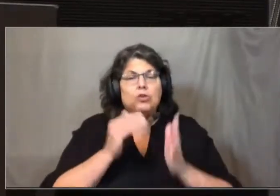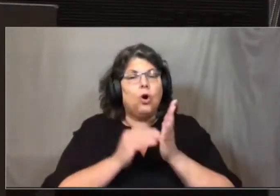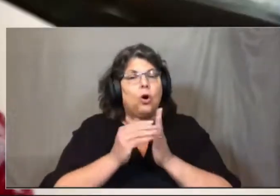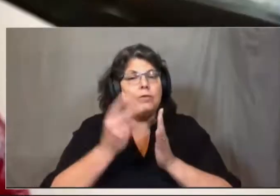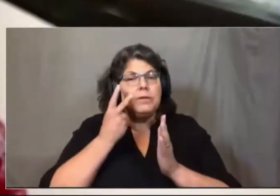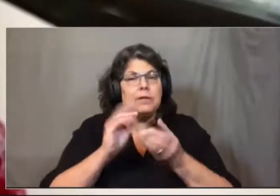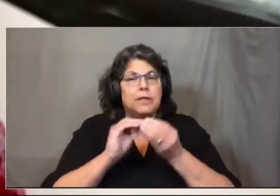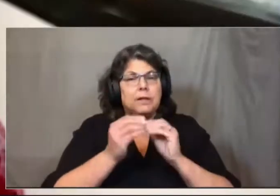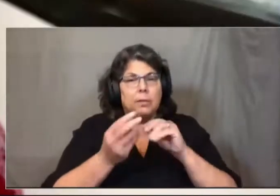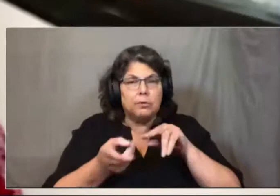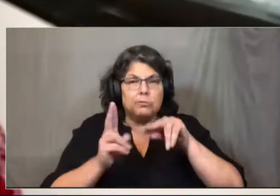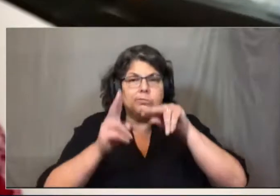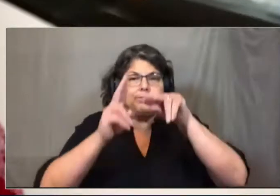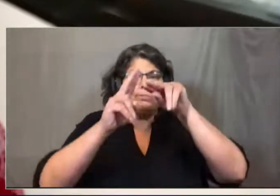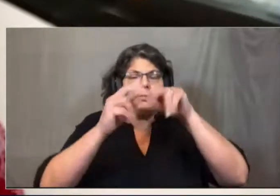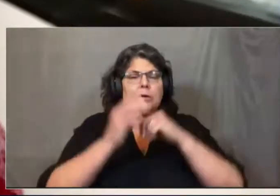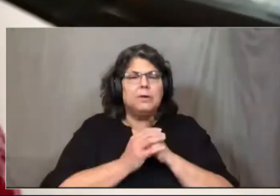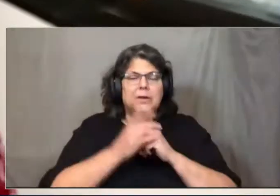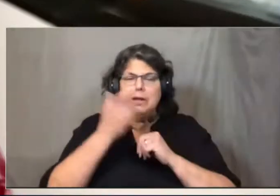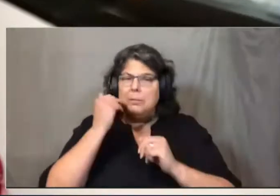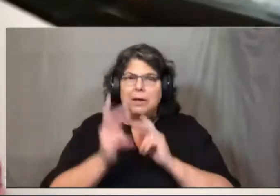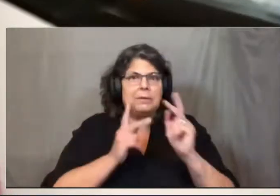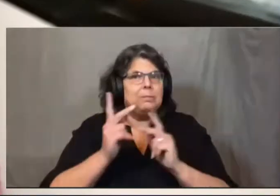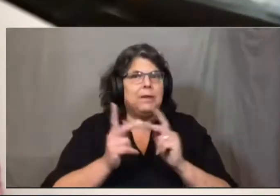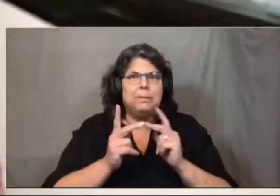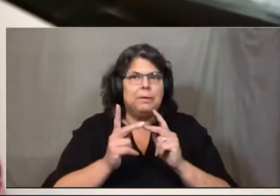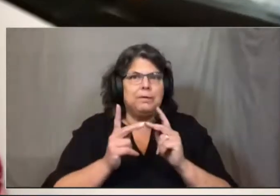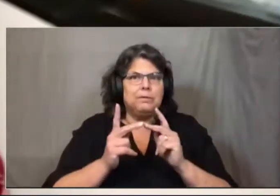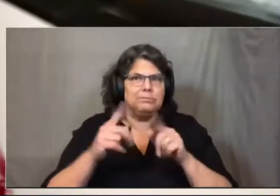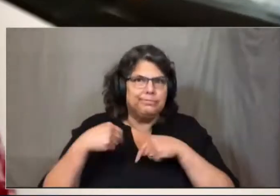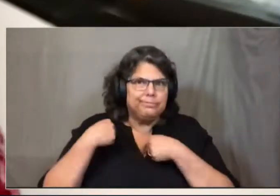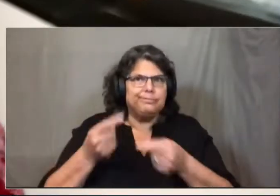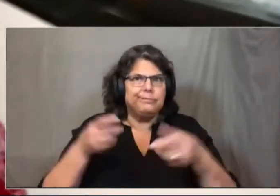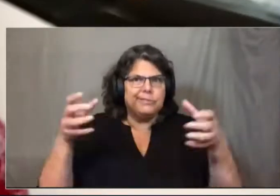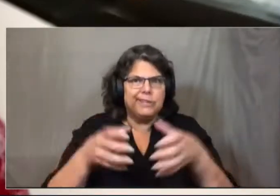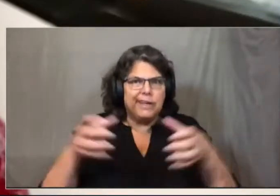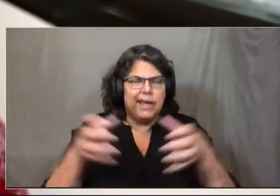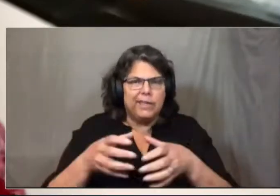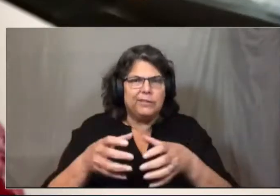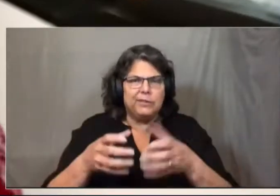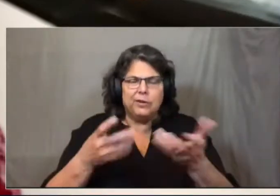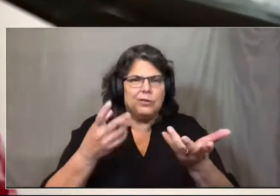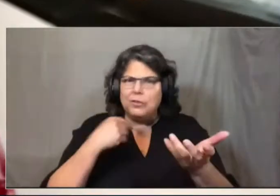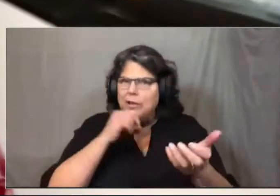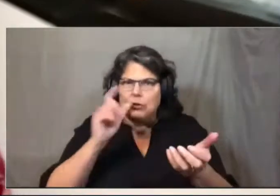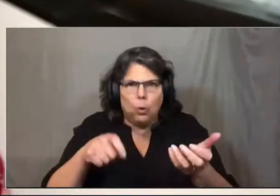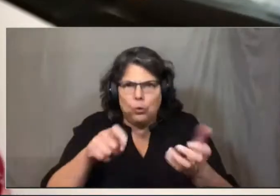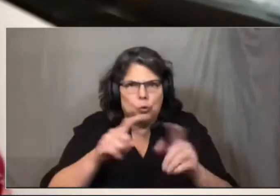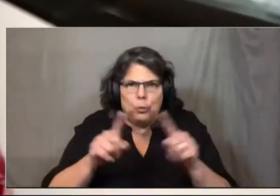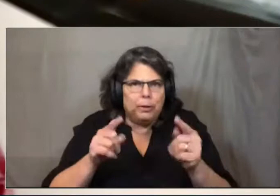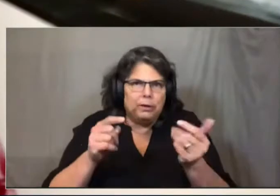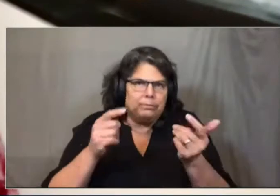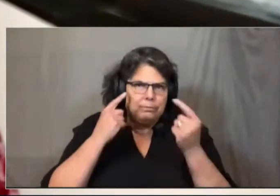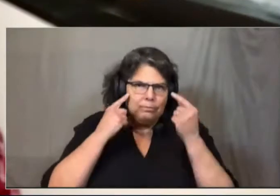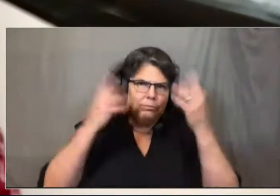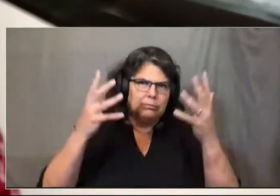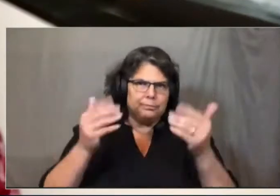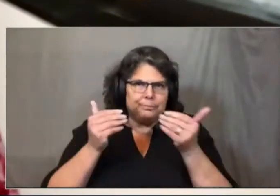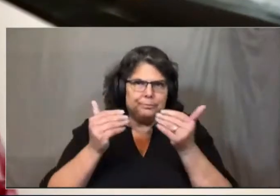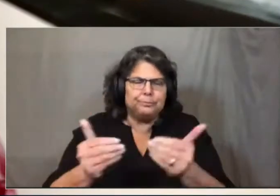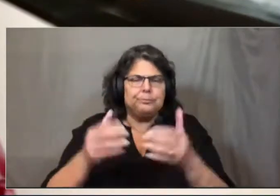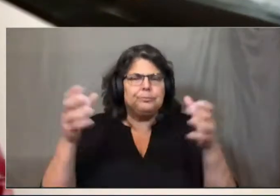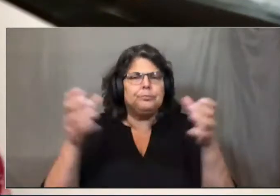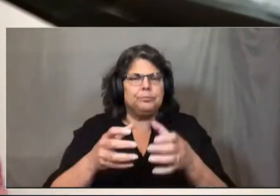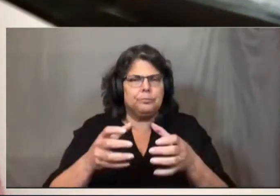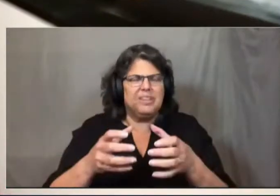of the unauthorized gatherings that we've talked about. We can't pin them down. That's what we think is probably the